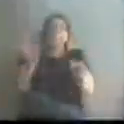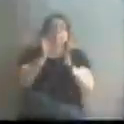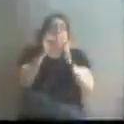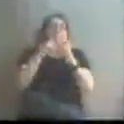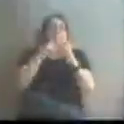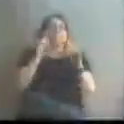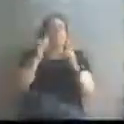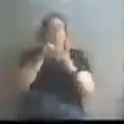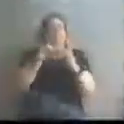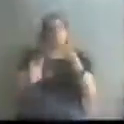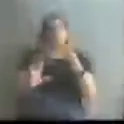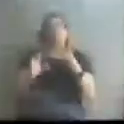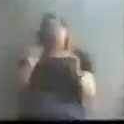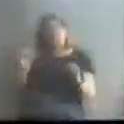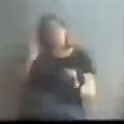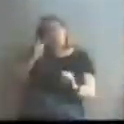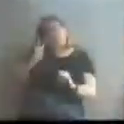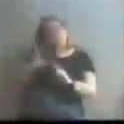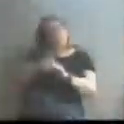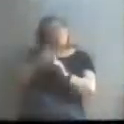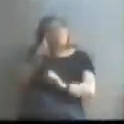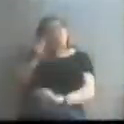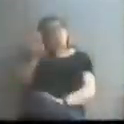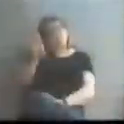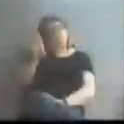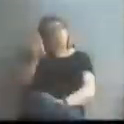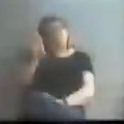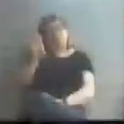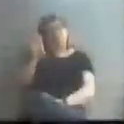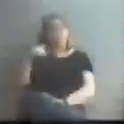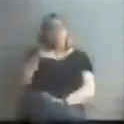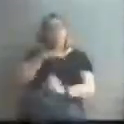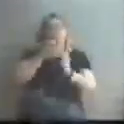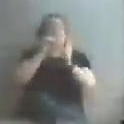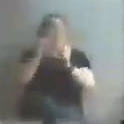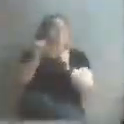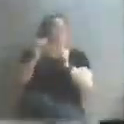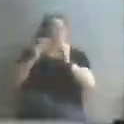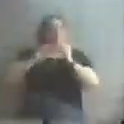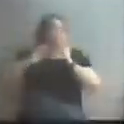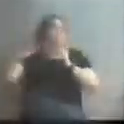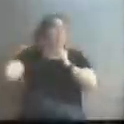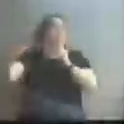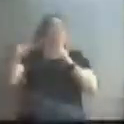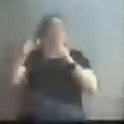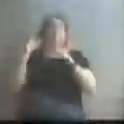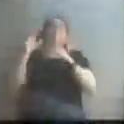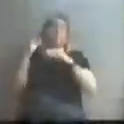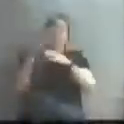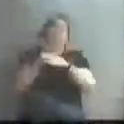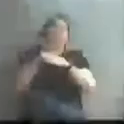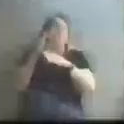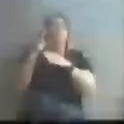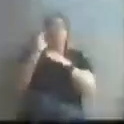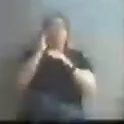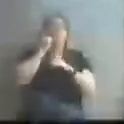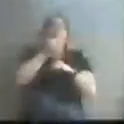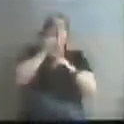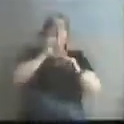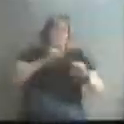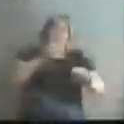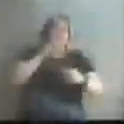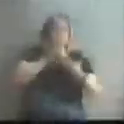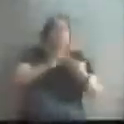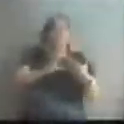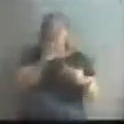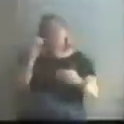our students. So you can see from the dashboard, we continue to trend the same with average daily attendance for students and